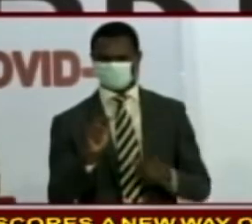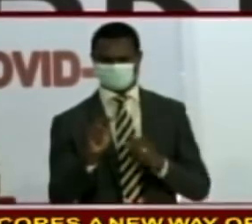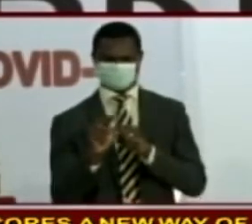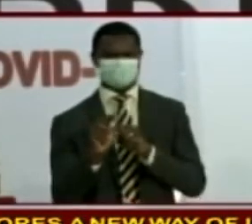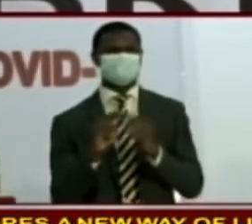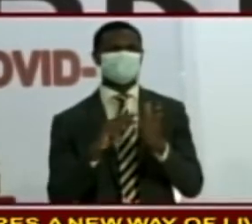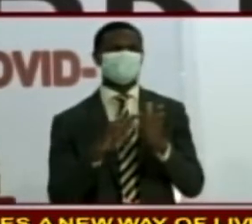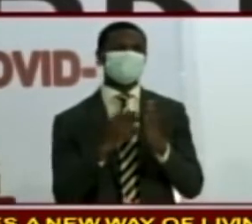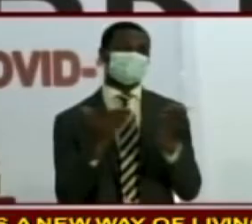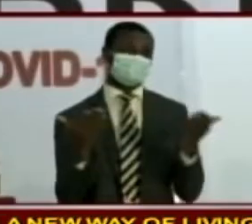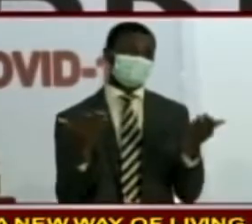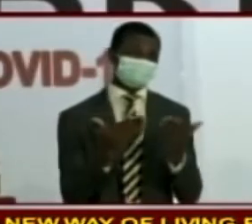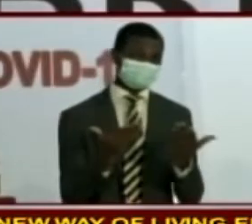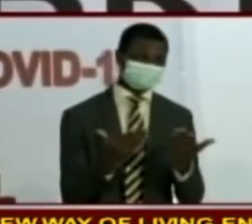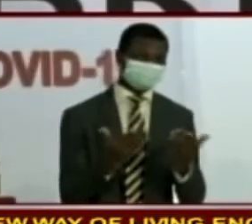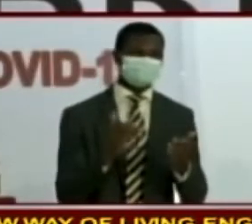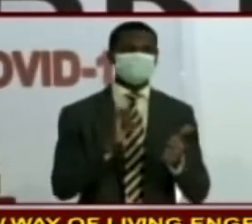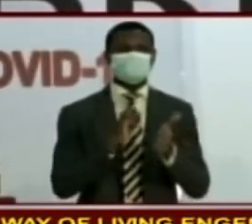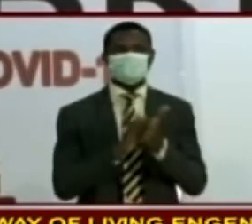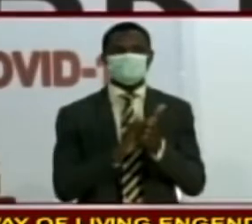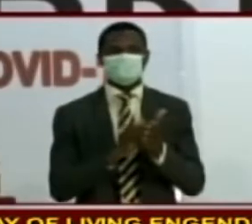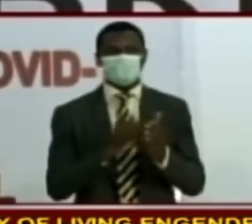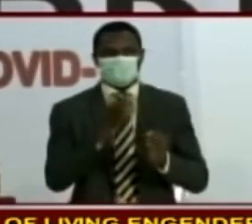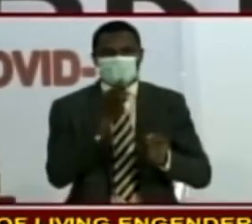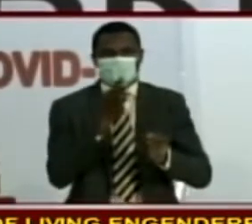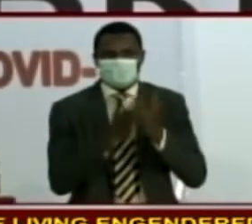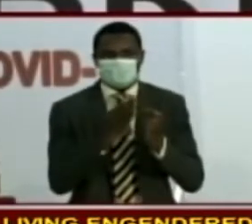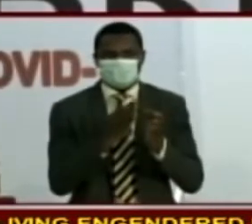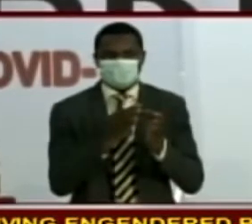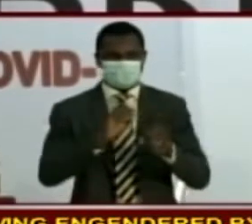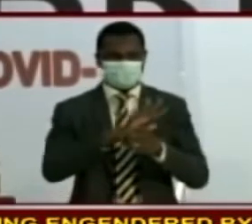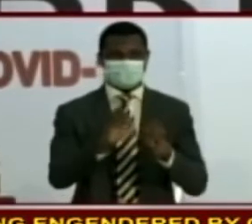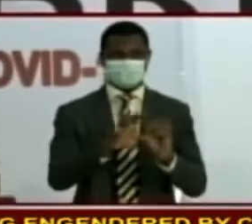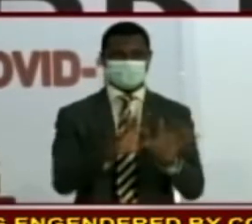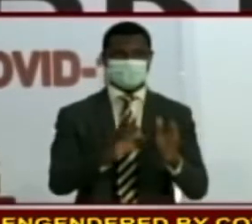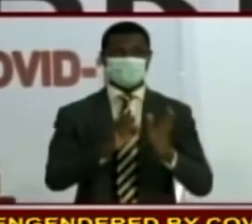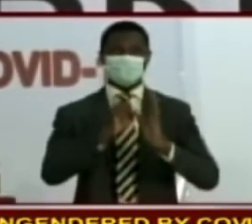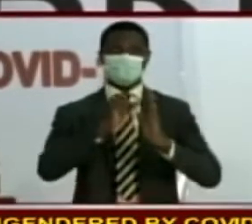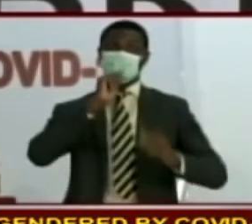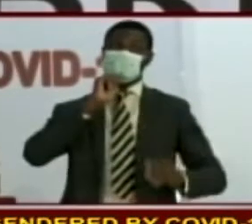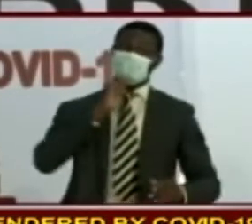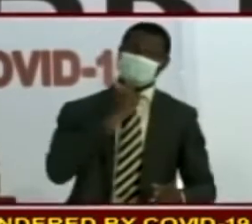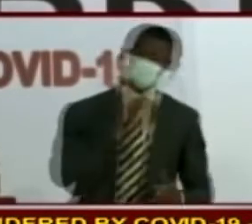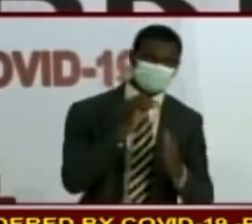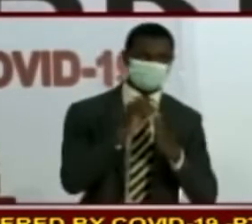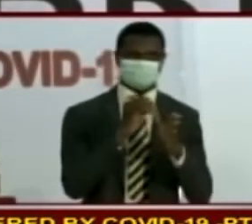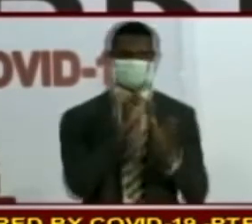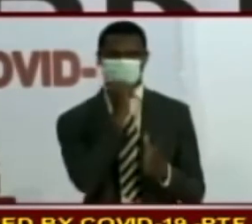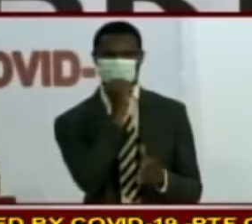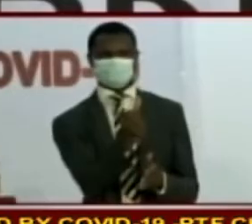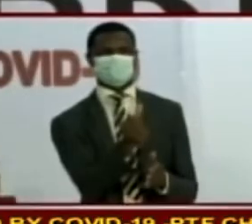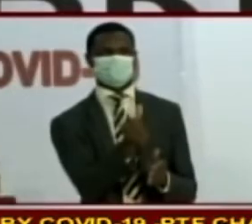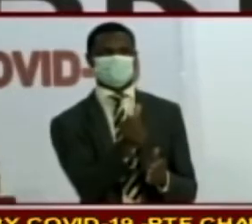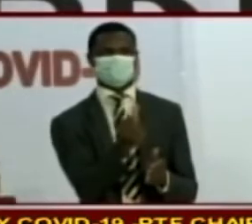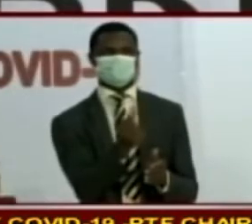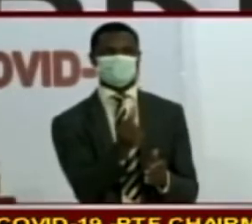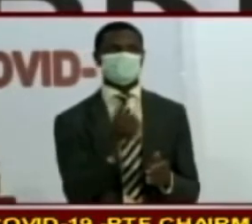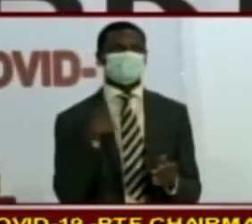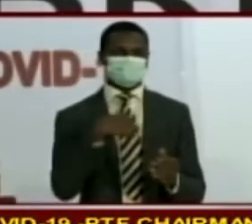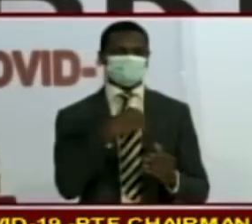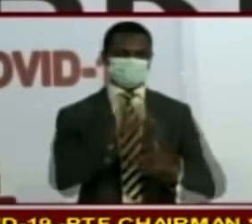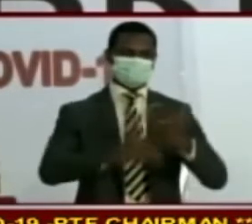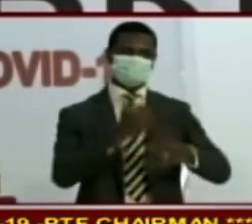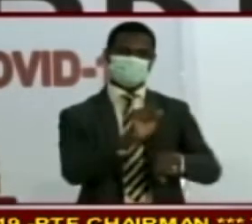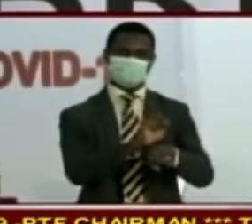in different ways when it comes to the severity of illness. As with all viruses, we know that as they multiply, as they